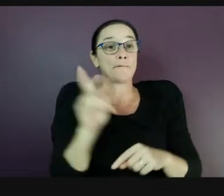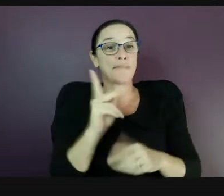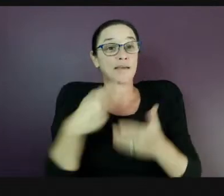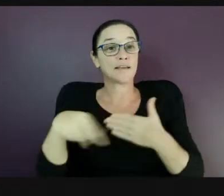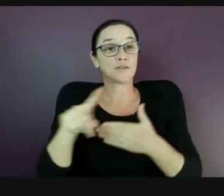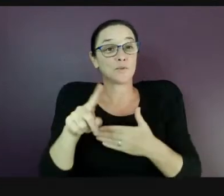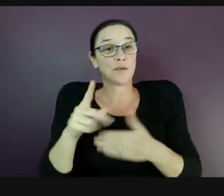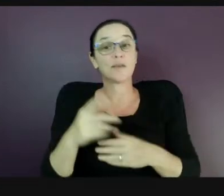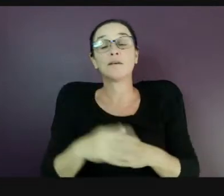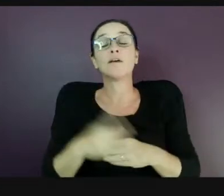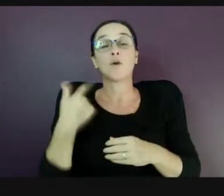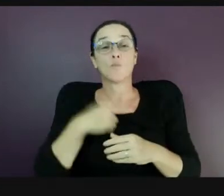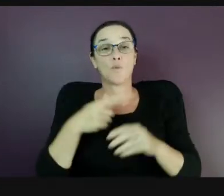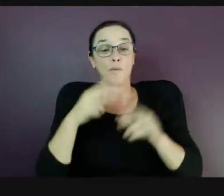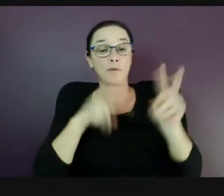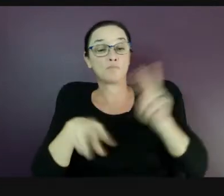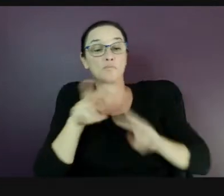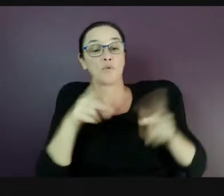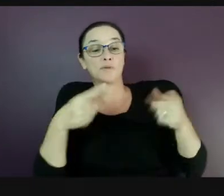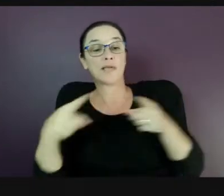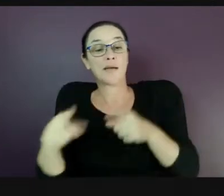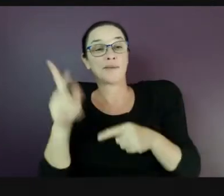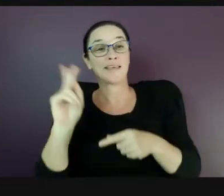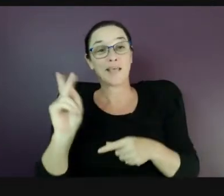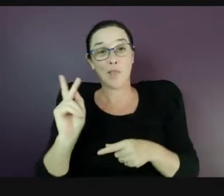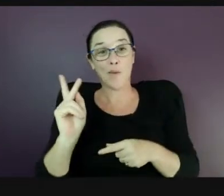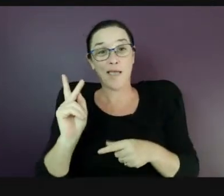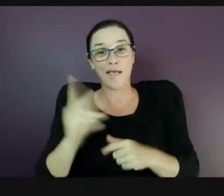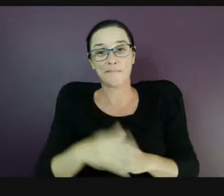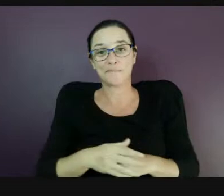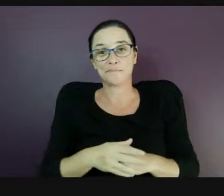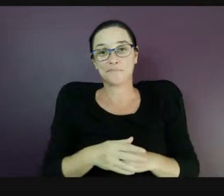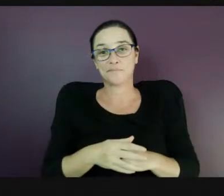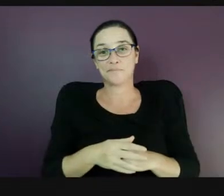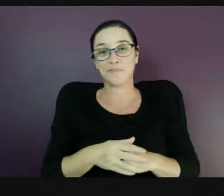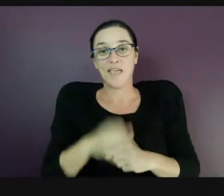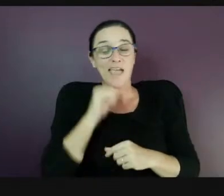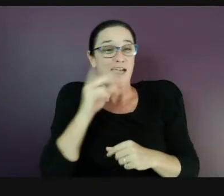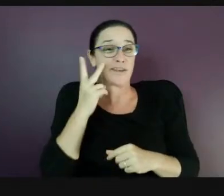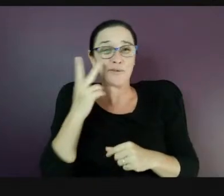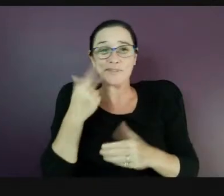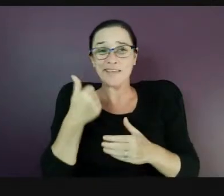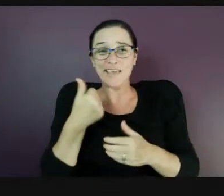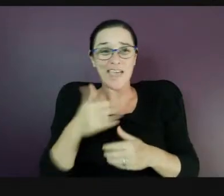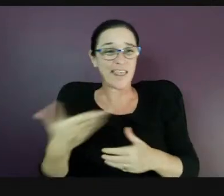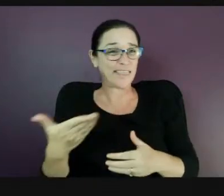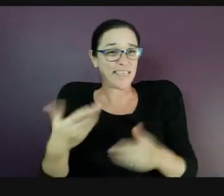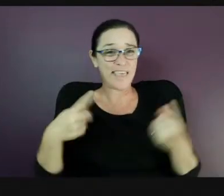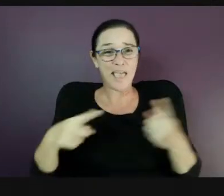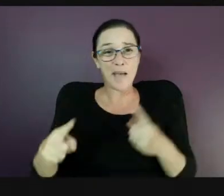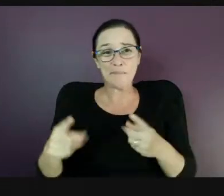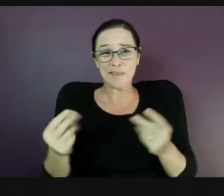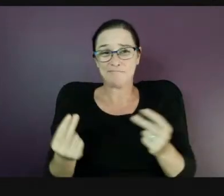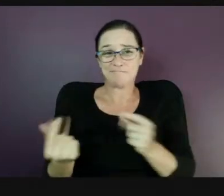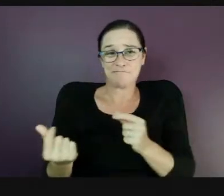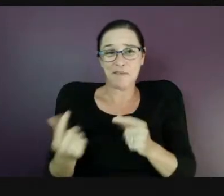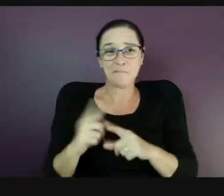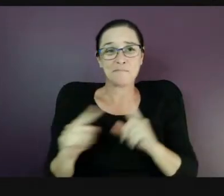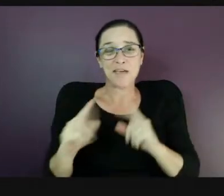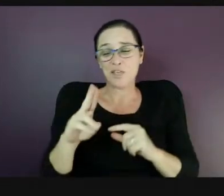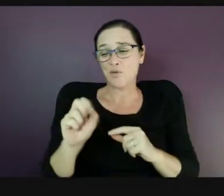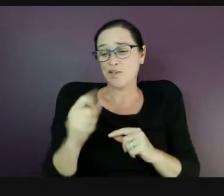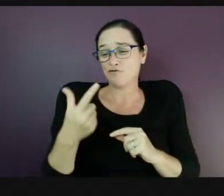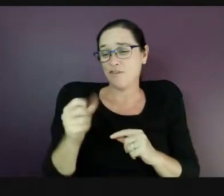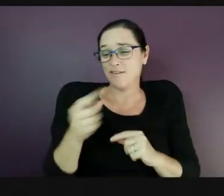on what happens in Kilauea. I don't see anything imminent yet, but as the USGS says, if something